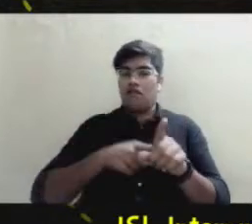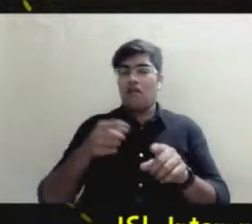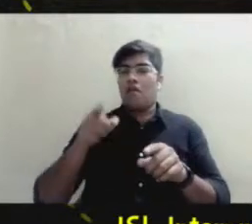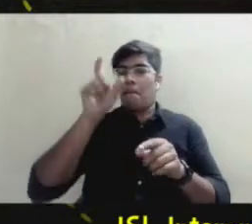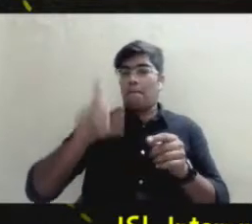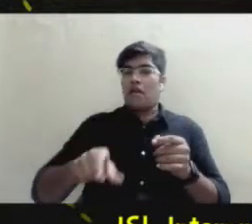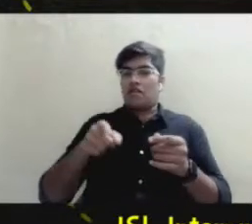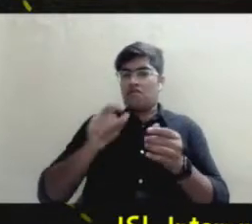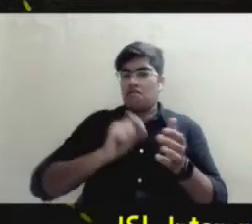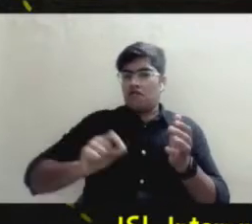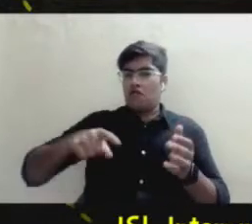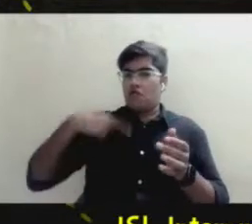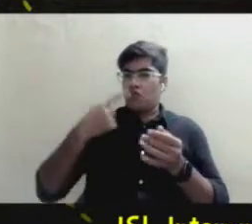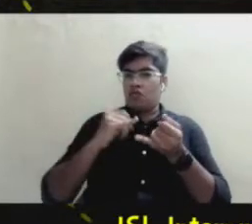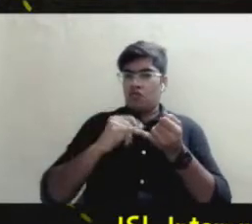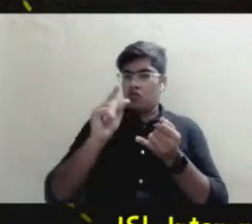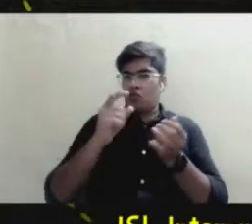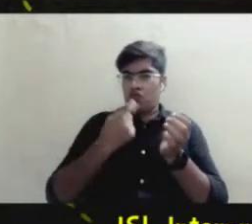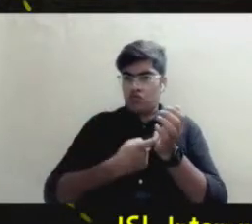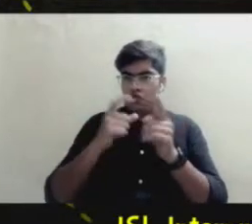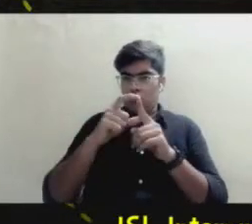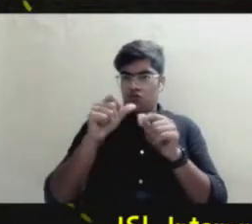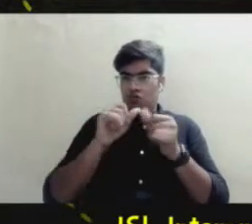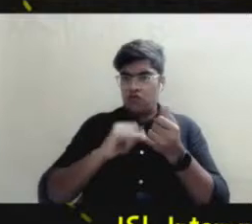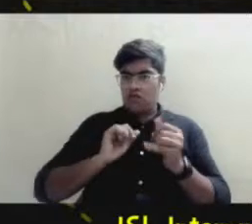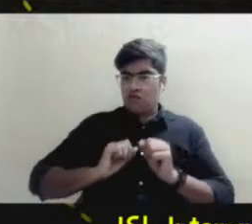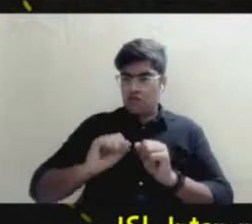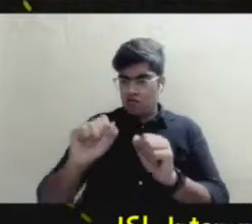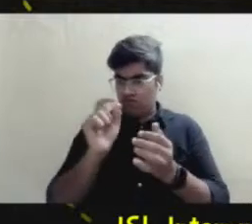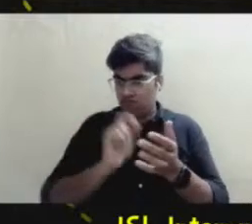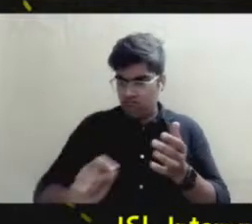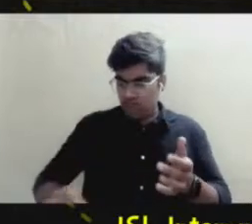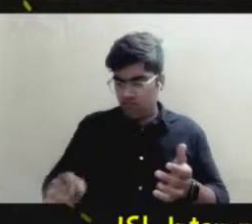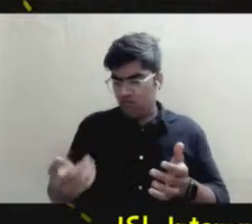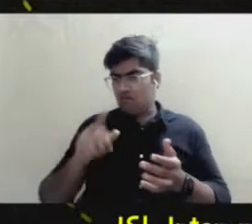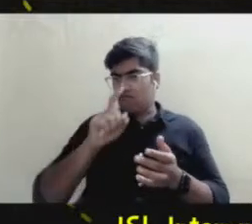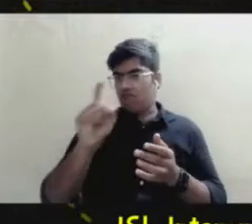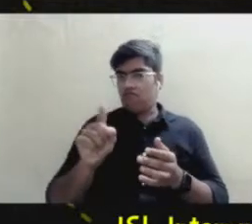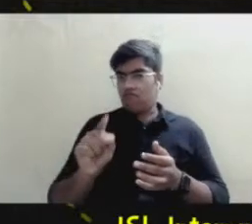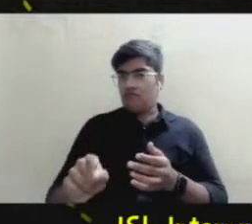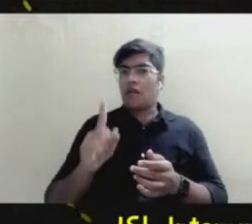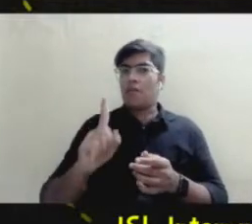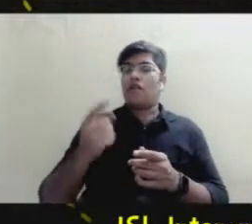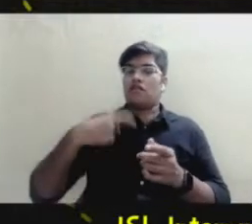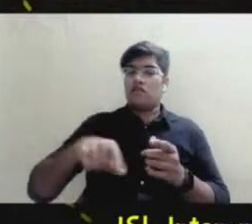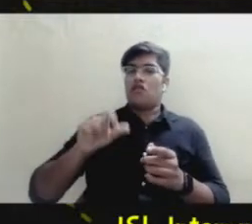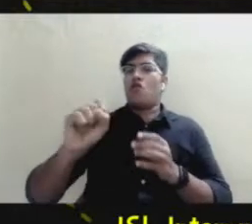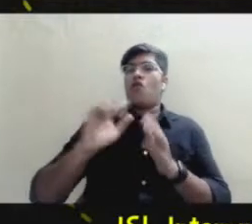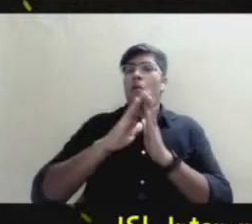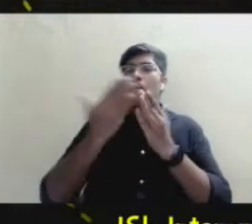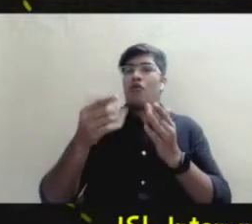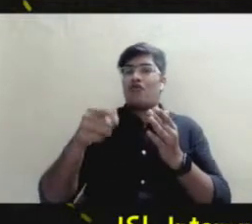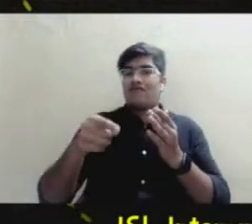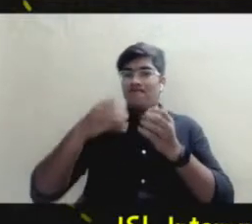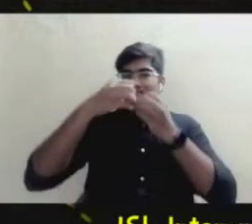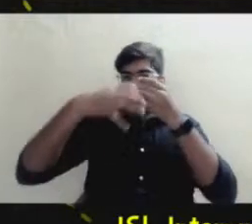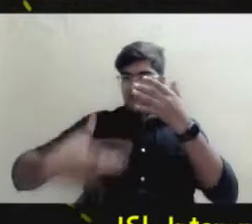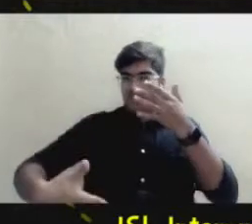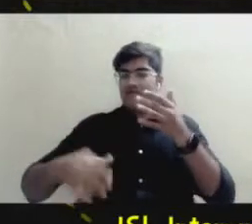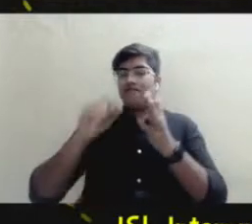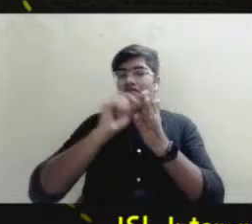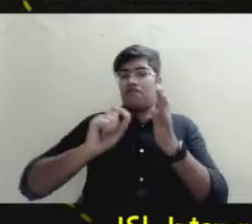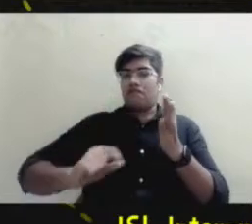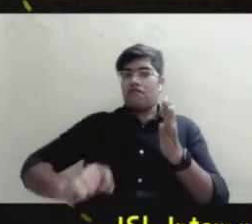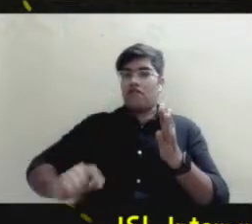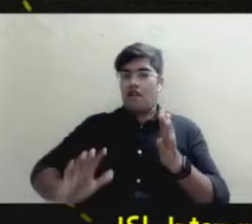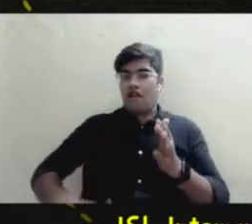this is actually Surdas Ji who wrote it, but it is there in one of the anthologies that are